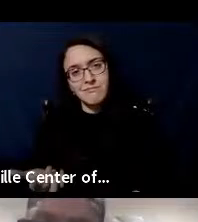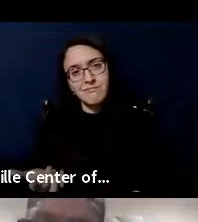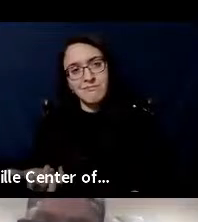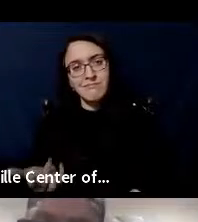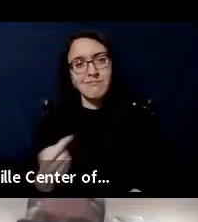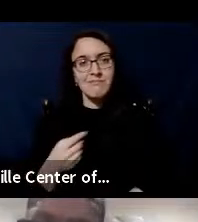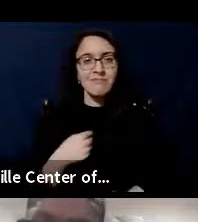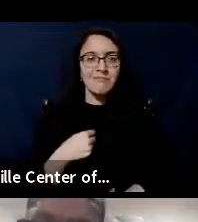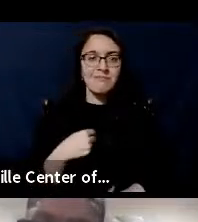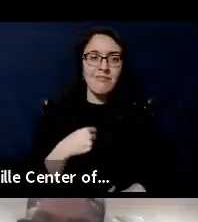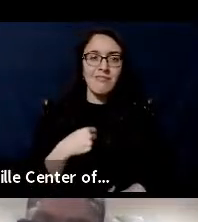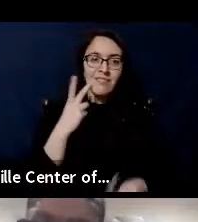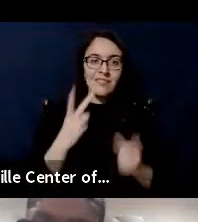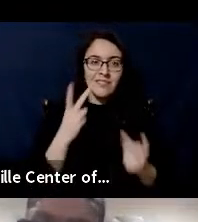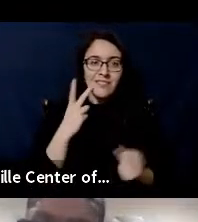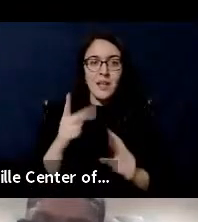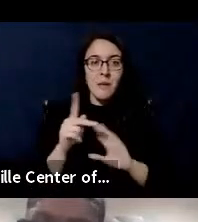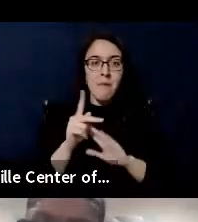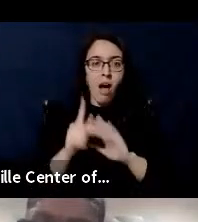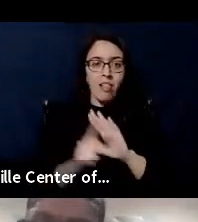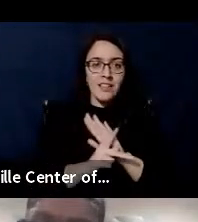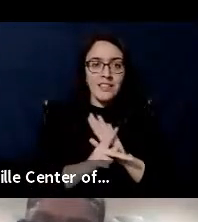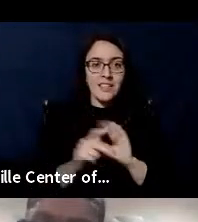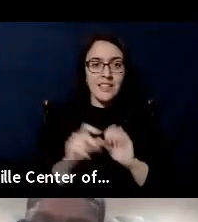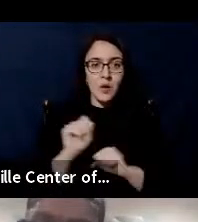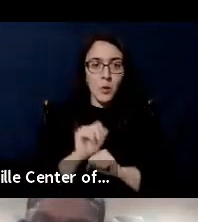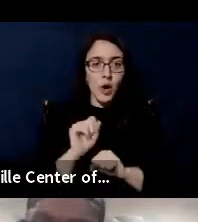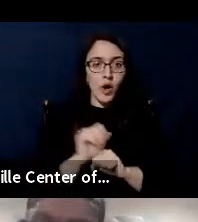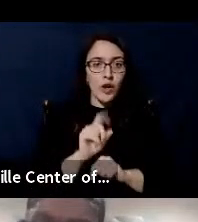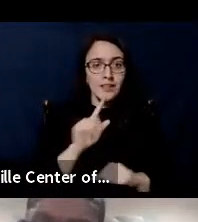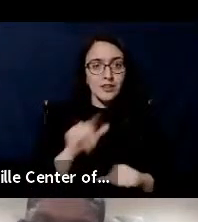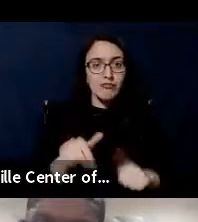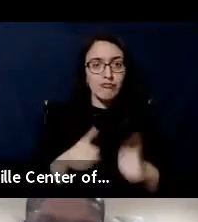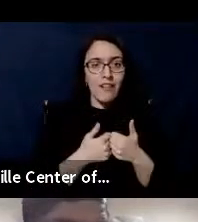I'm discovering that policy work is challenging. I